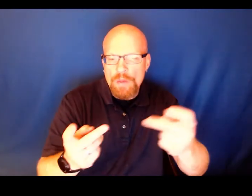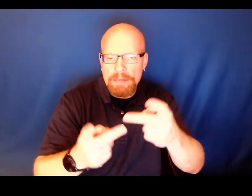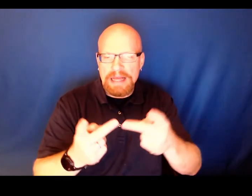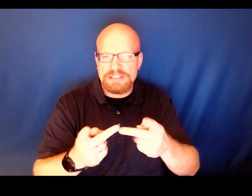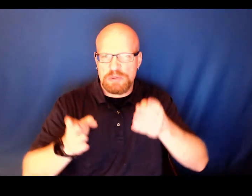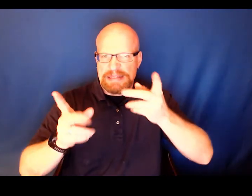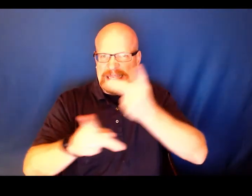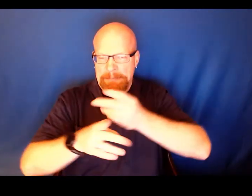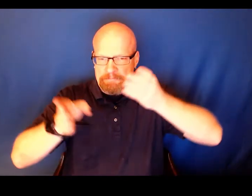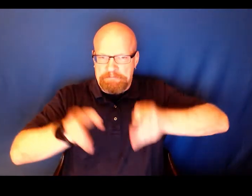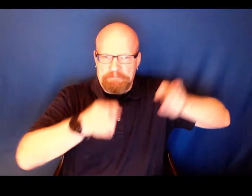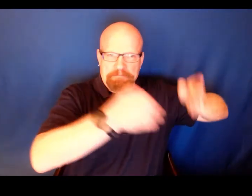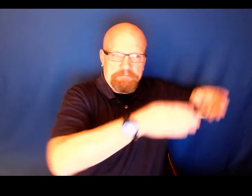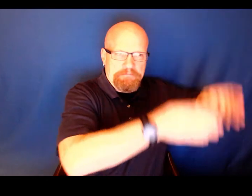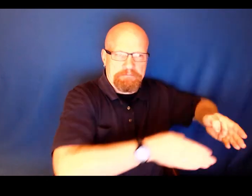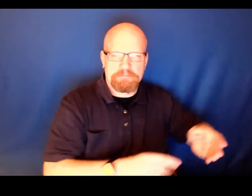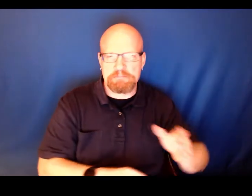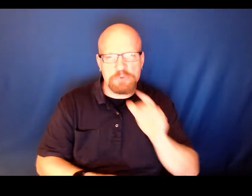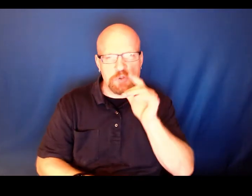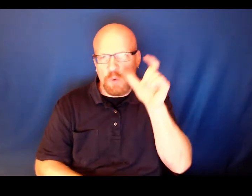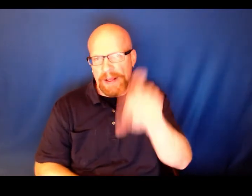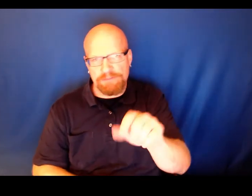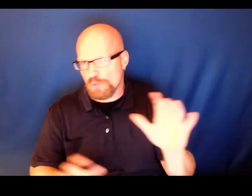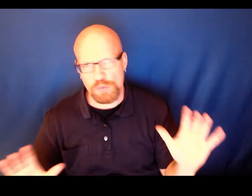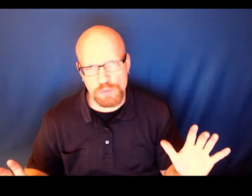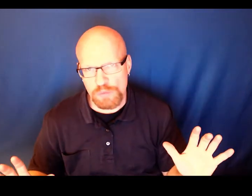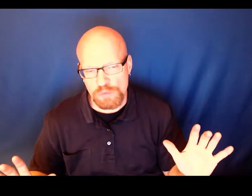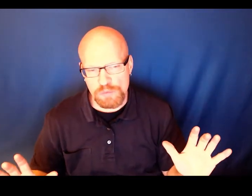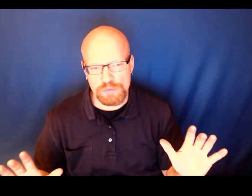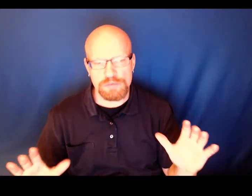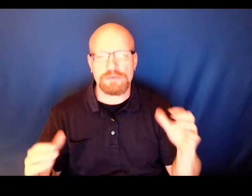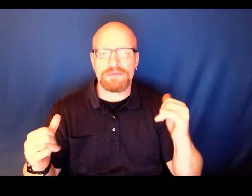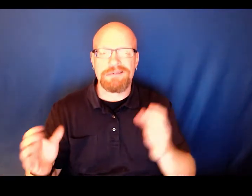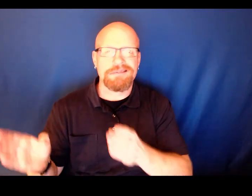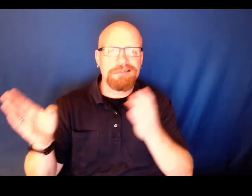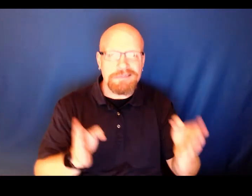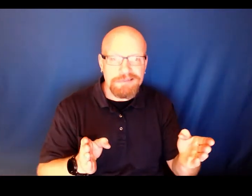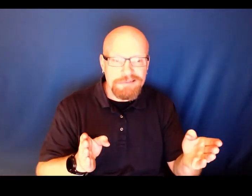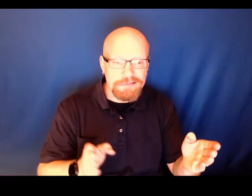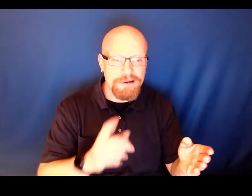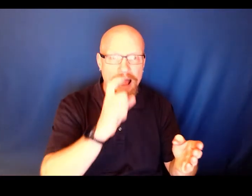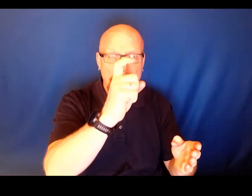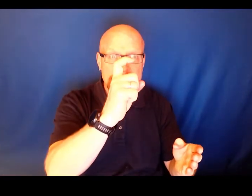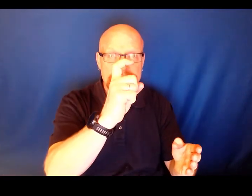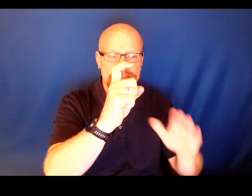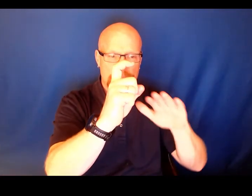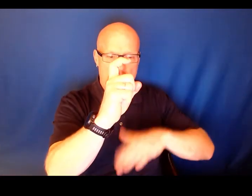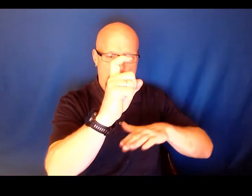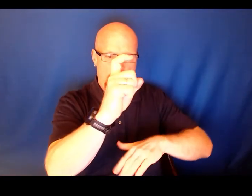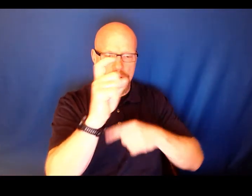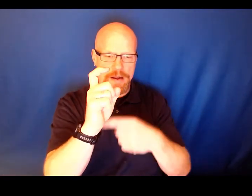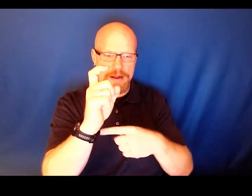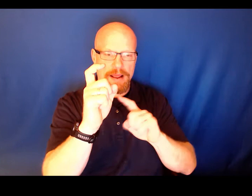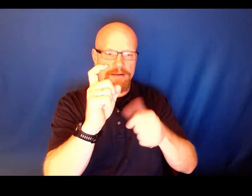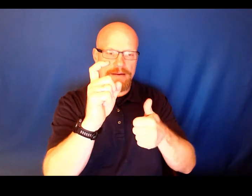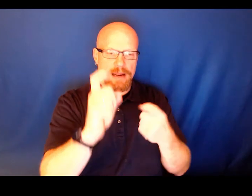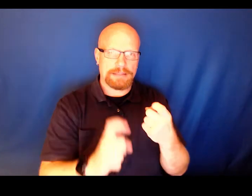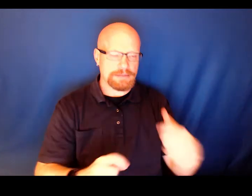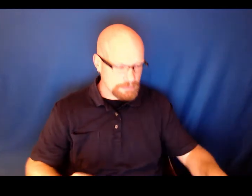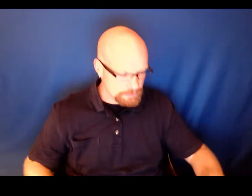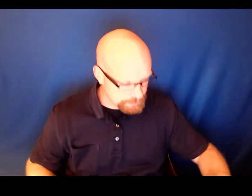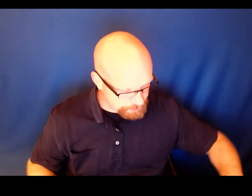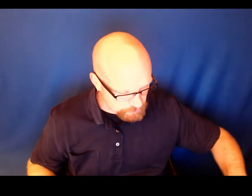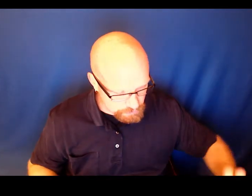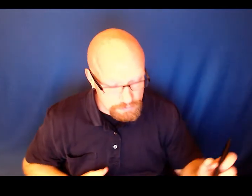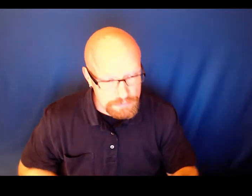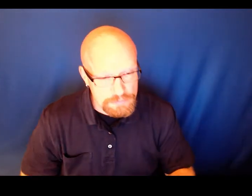It's a kind of placeholder to keep things in line. You don't have to do that. You can leave it blank and skip over it. Now we have an x term on top.